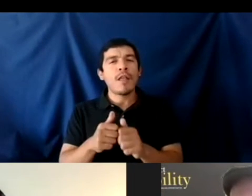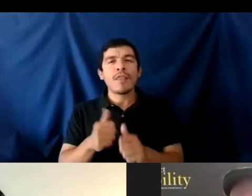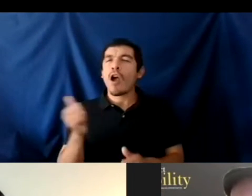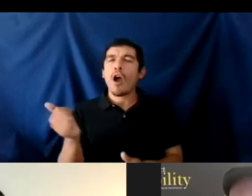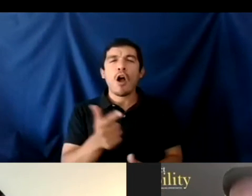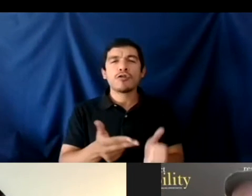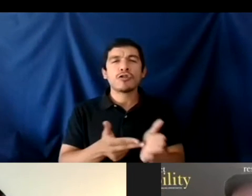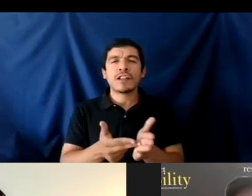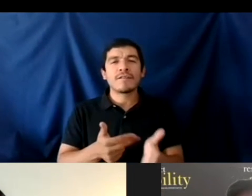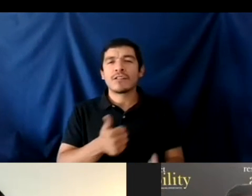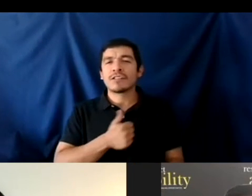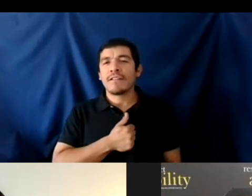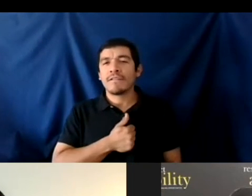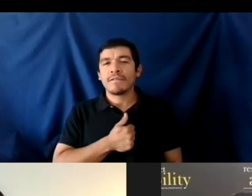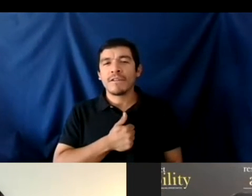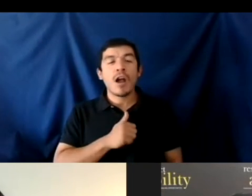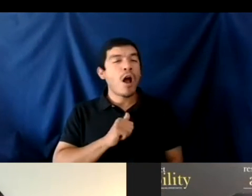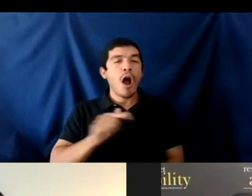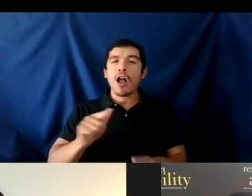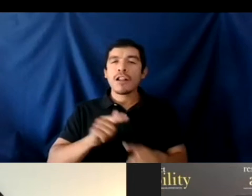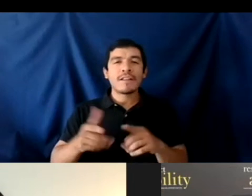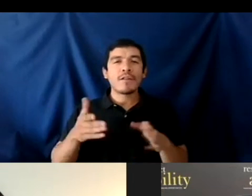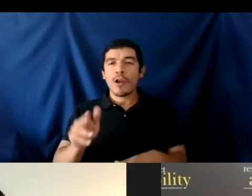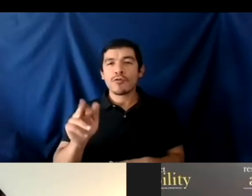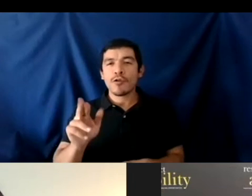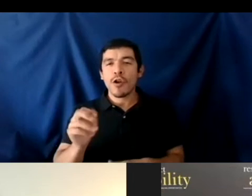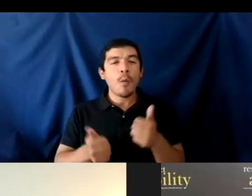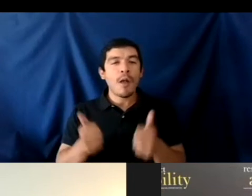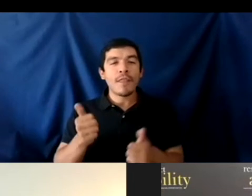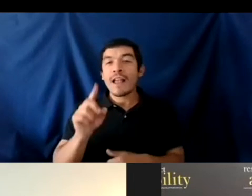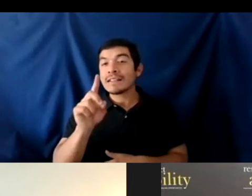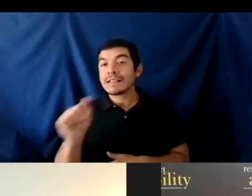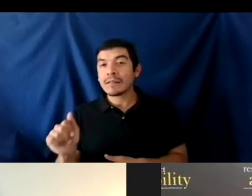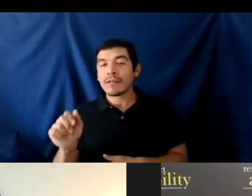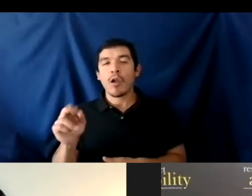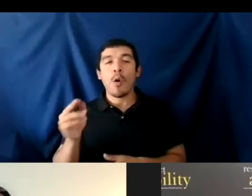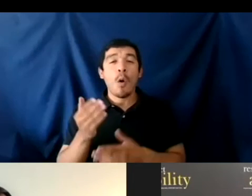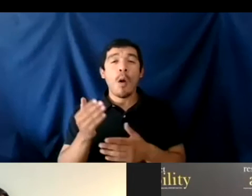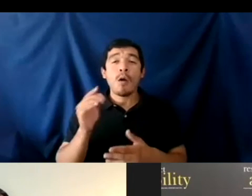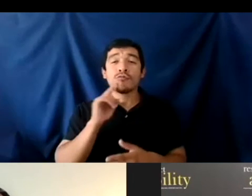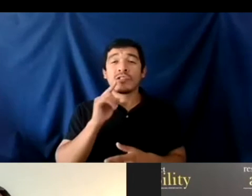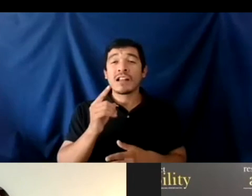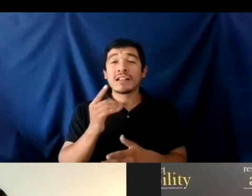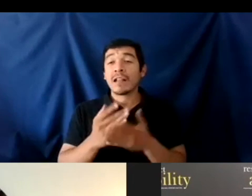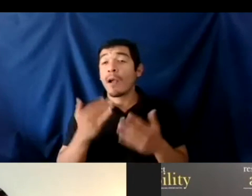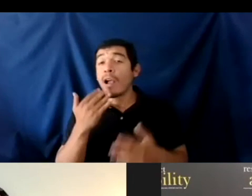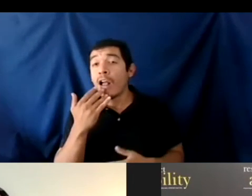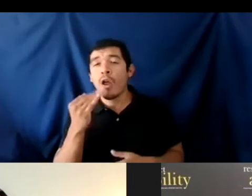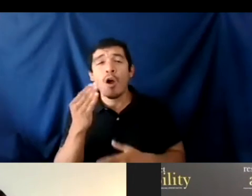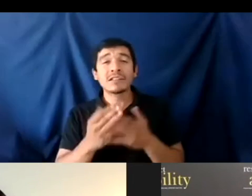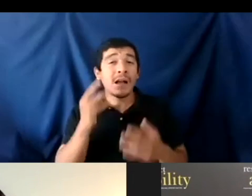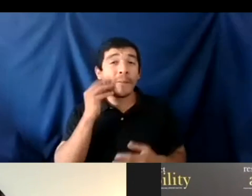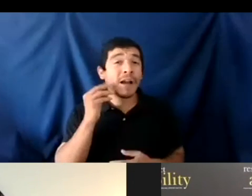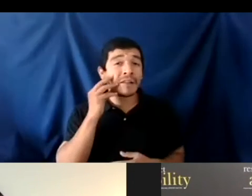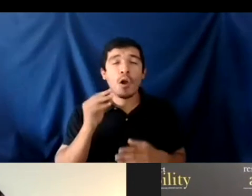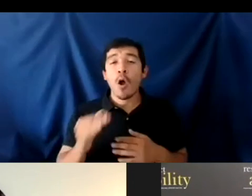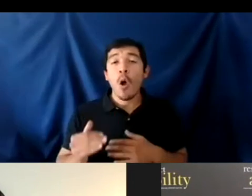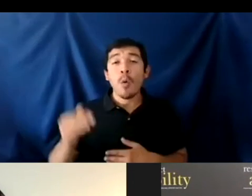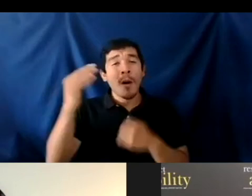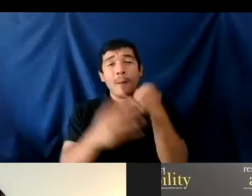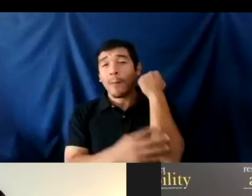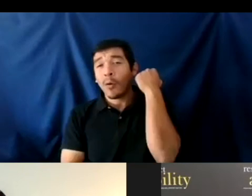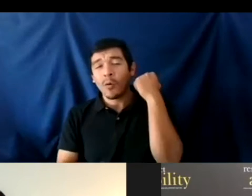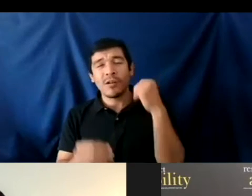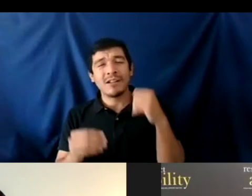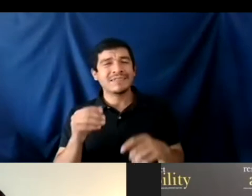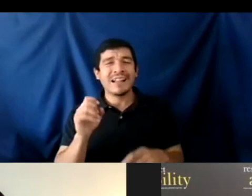different hats that you wear, whether it's a disability or being of a certain race or certain experiences, growing up in poverty, etc.,